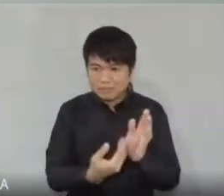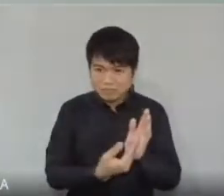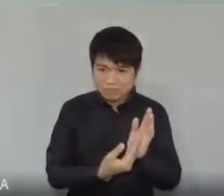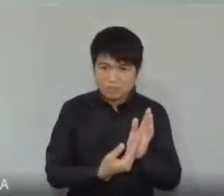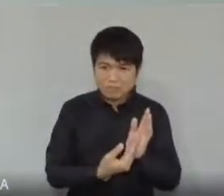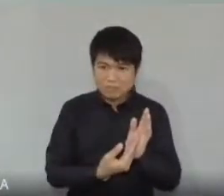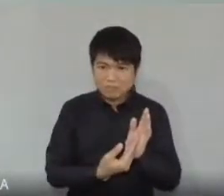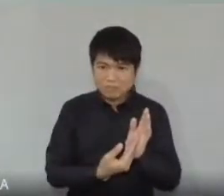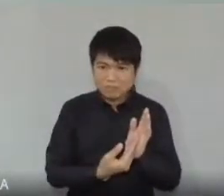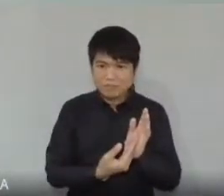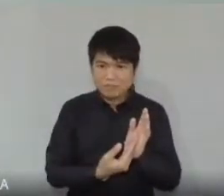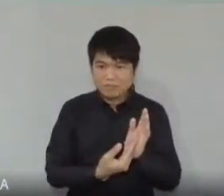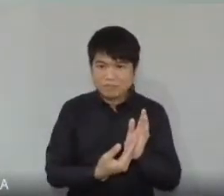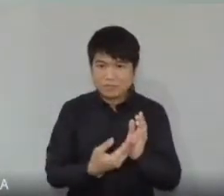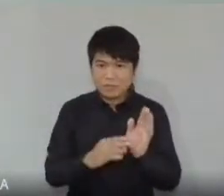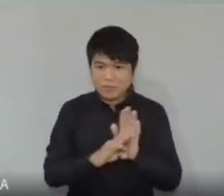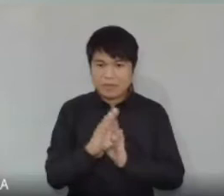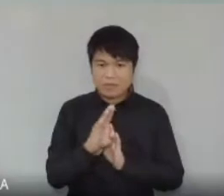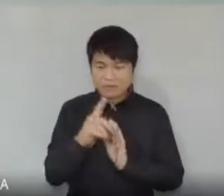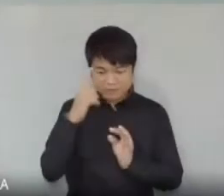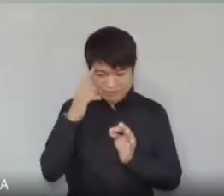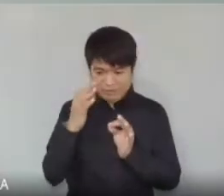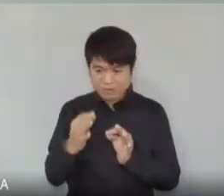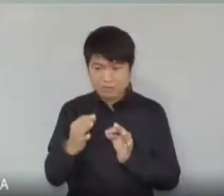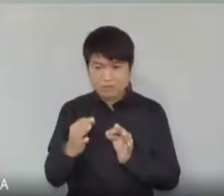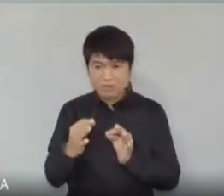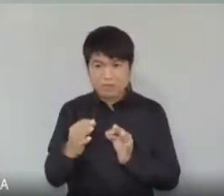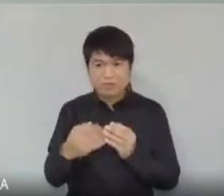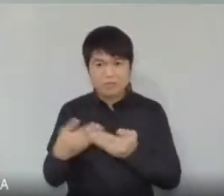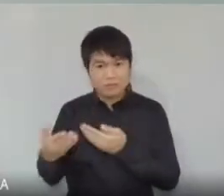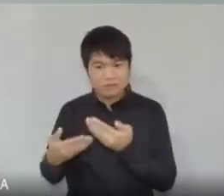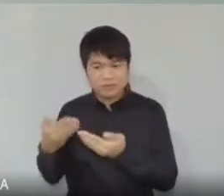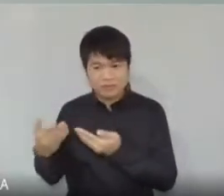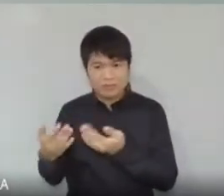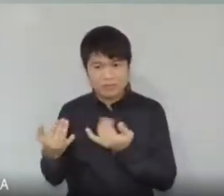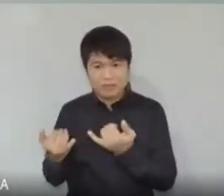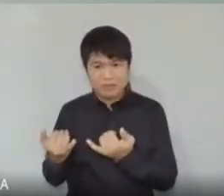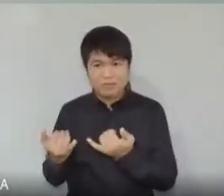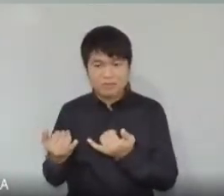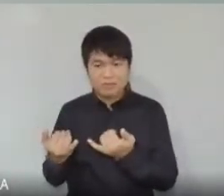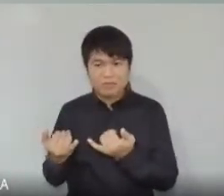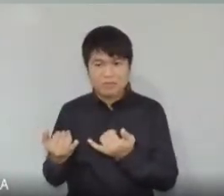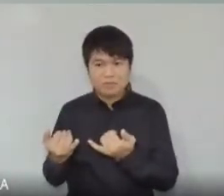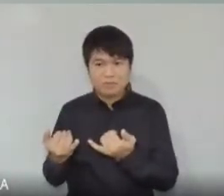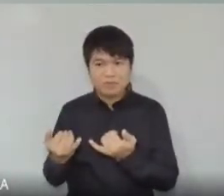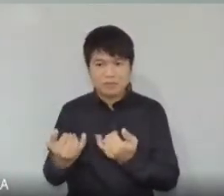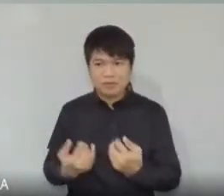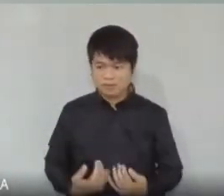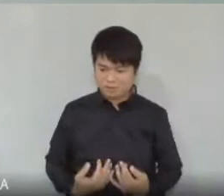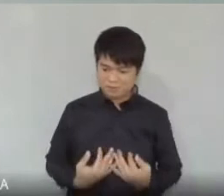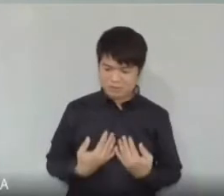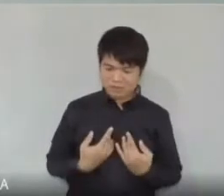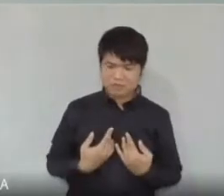generation and use for health status, productivity, and the quality of life of the Filipino people.